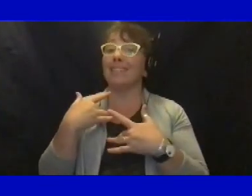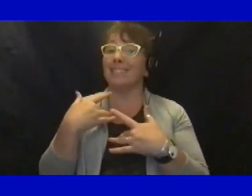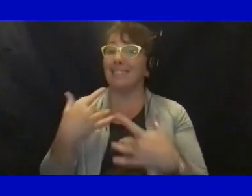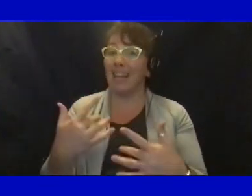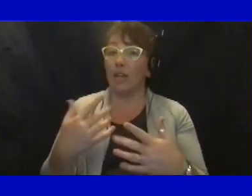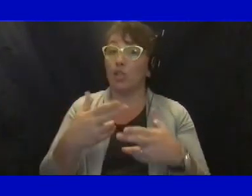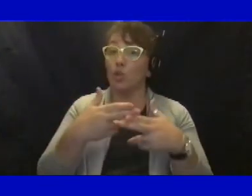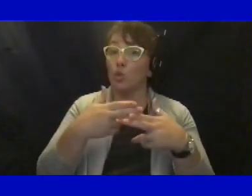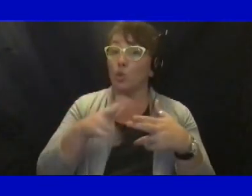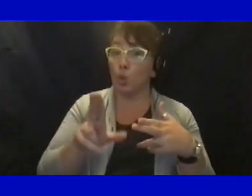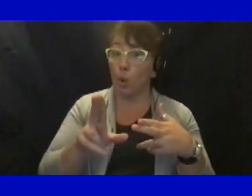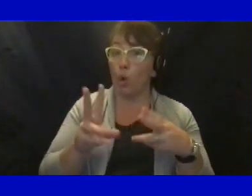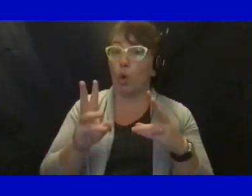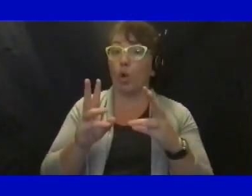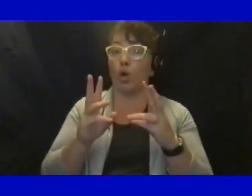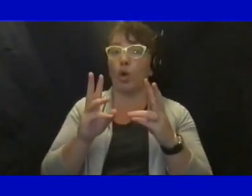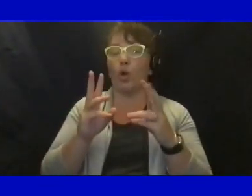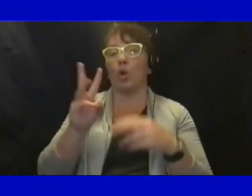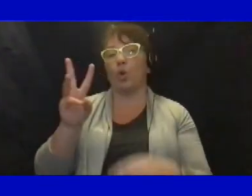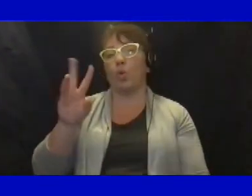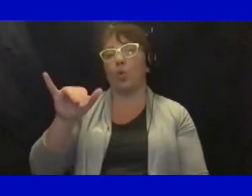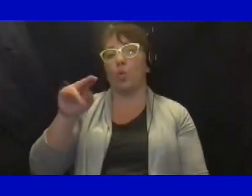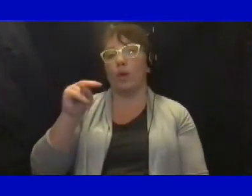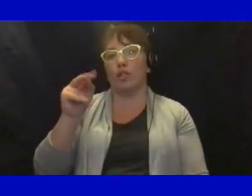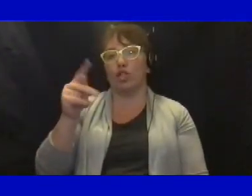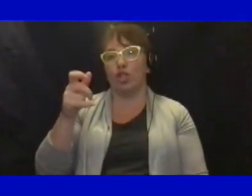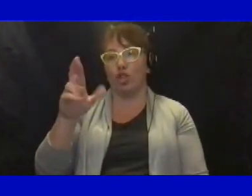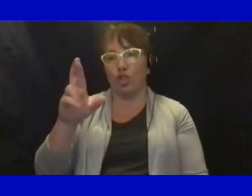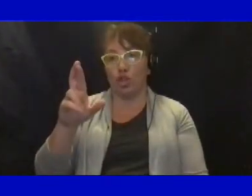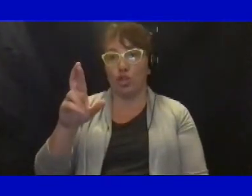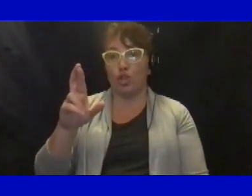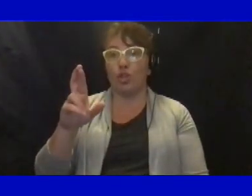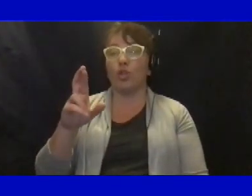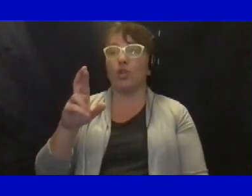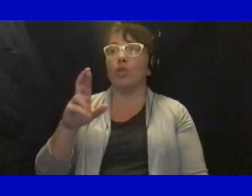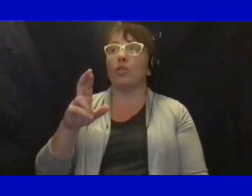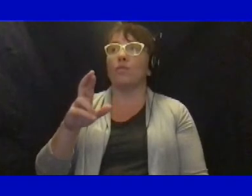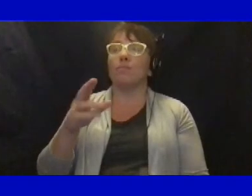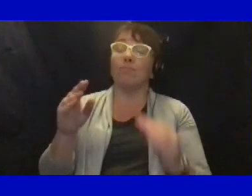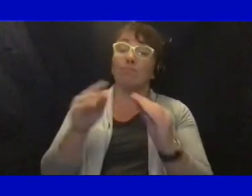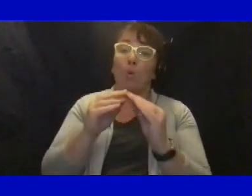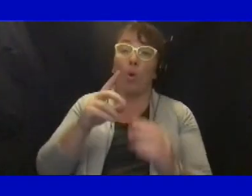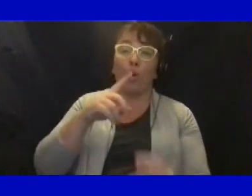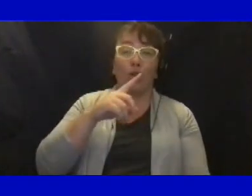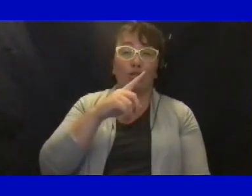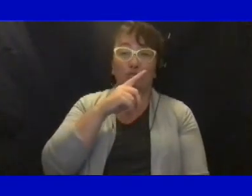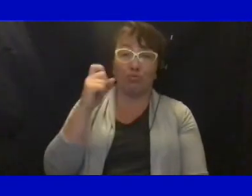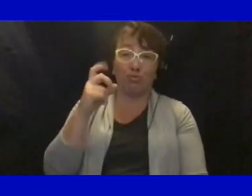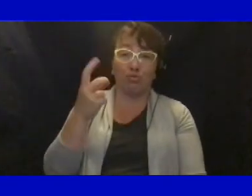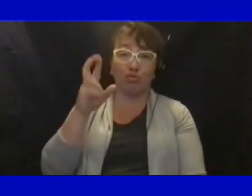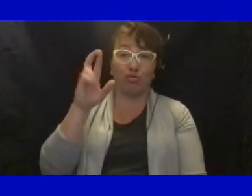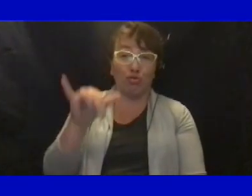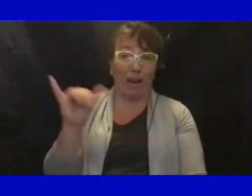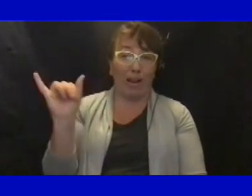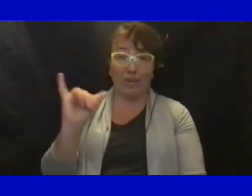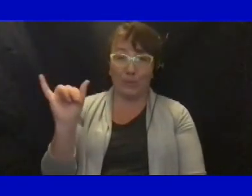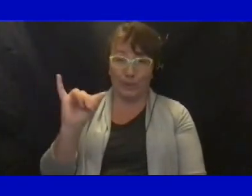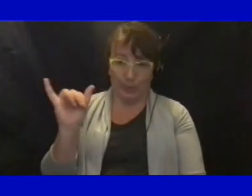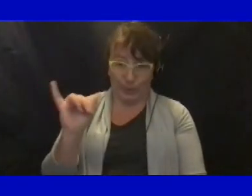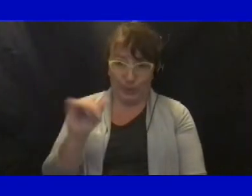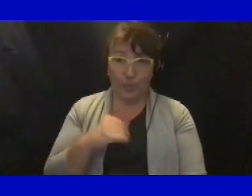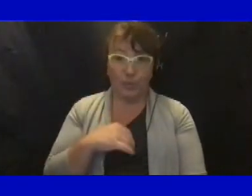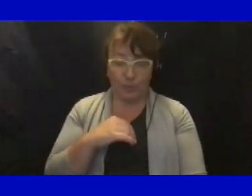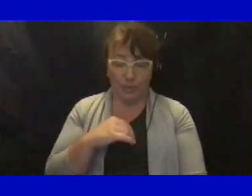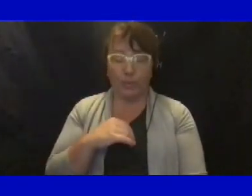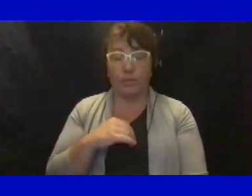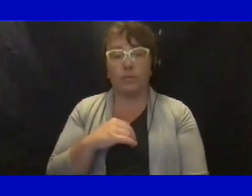that means is you can go stretches in the winter where there's no rain for a couple weeks, middle of January, and then all of a sudden, early February,